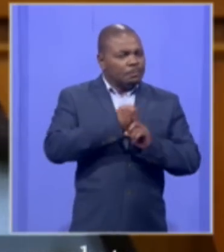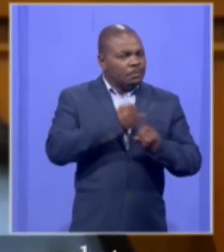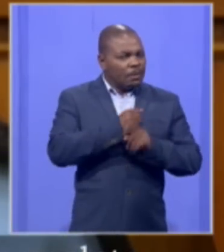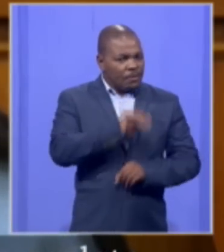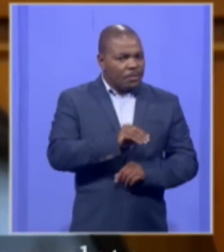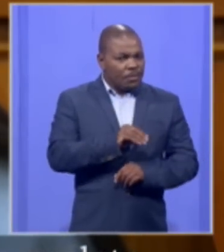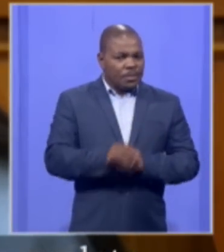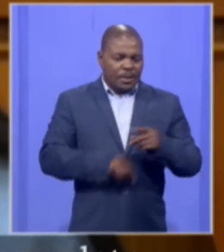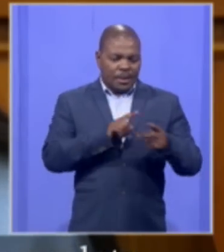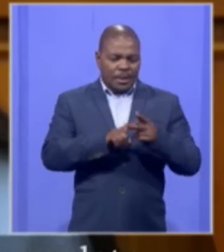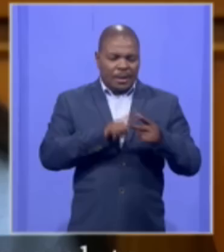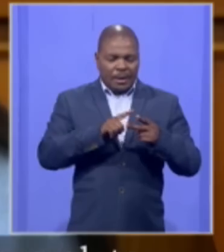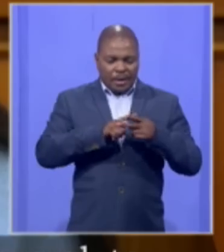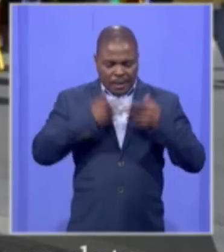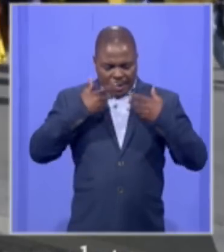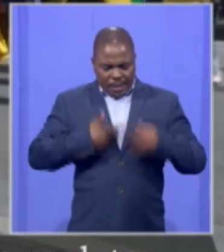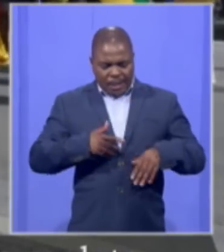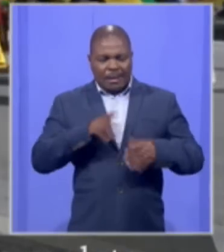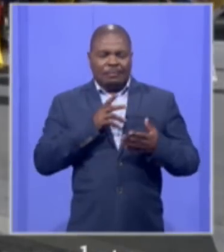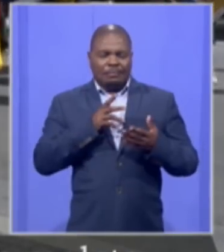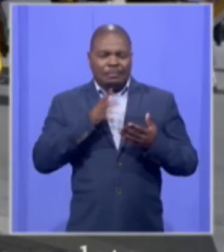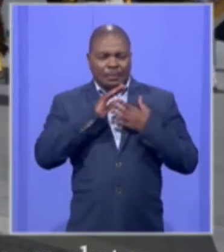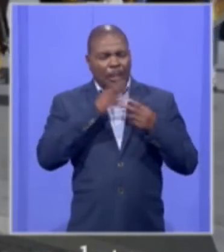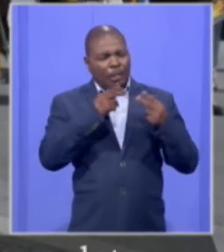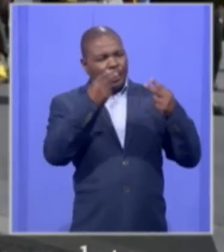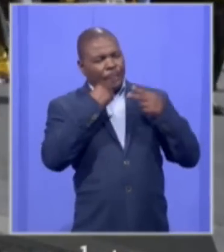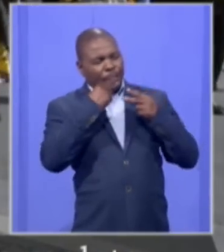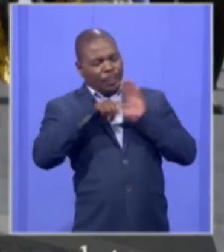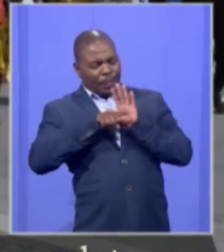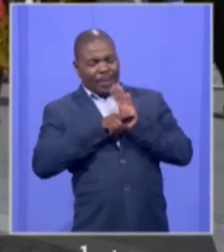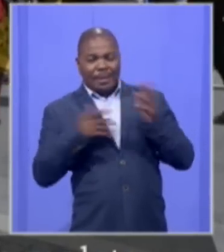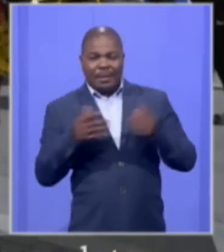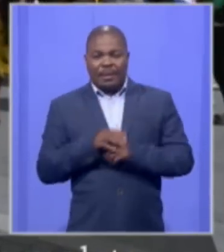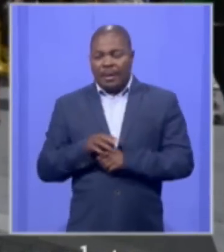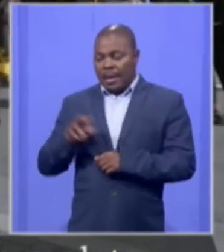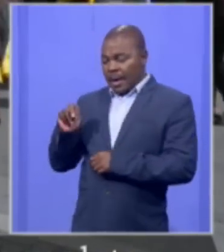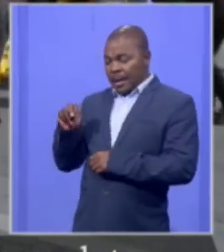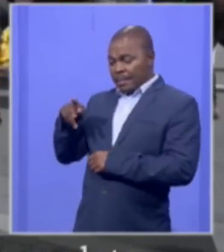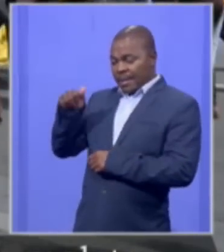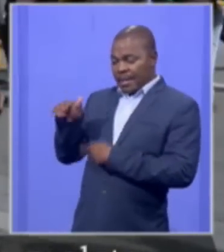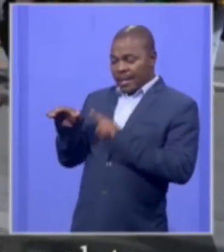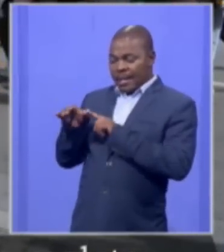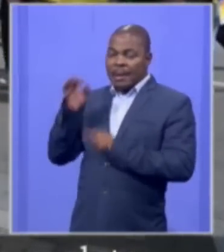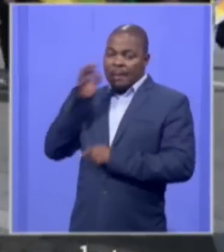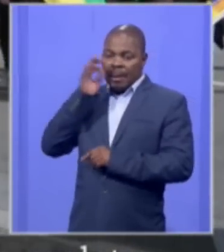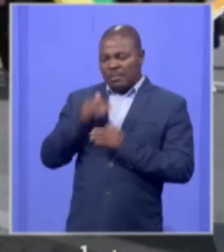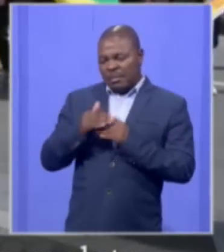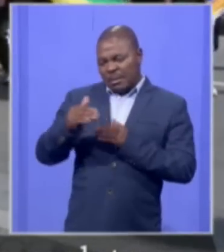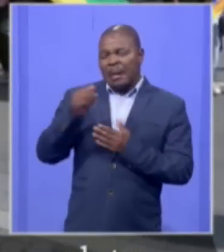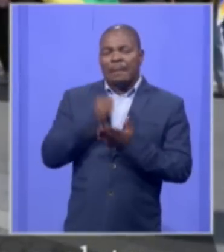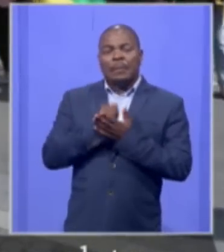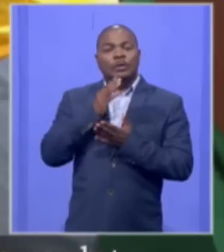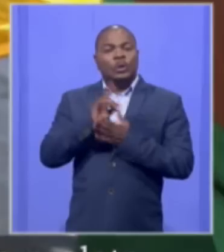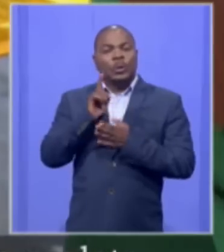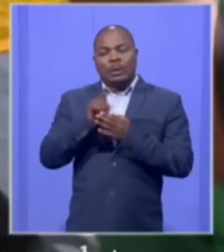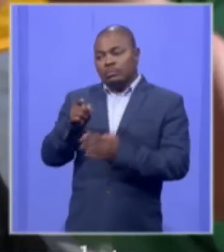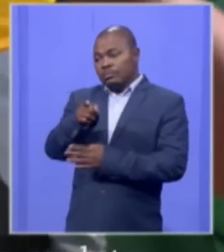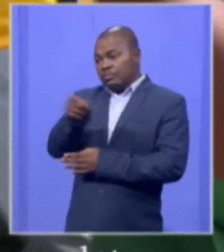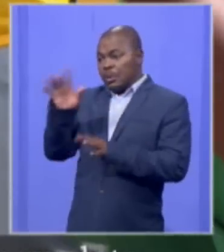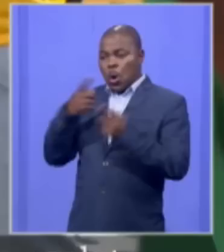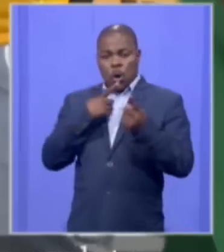to have our dignity stripped from us. Botšhotšhisi bja bosetšhaba goba NPA bo re bo tla tšea magato a mang go netefatša gore bangongoregi